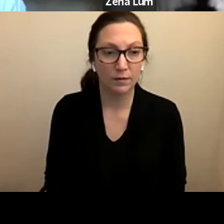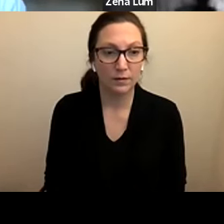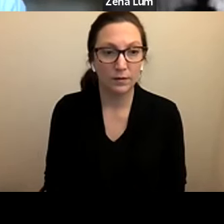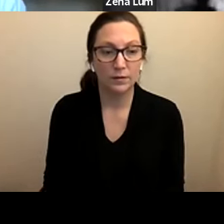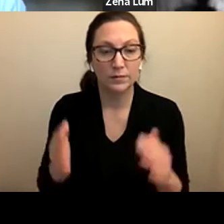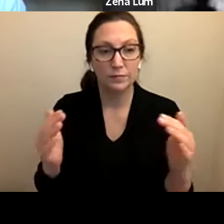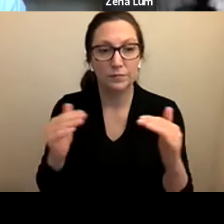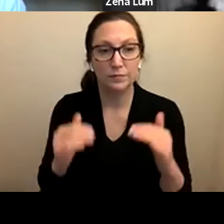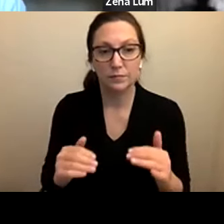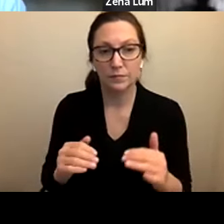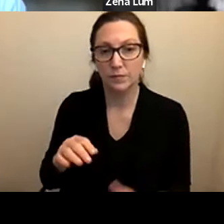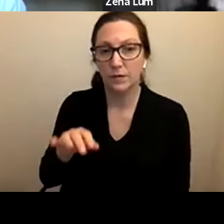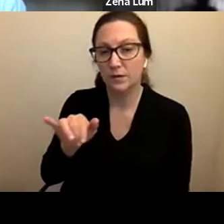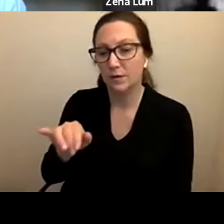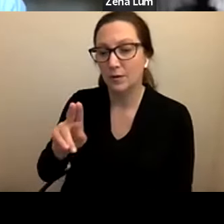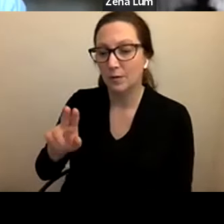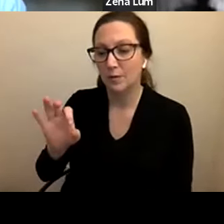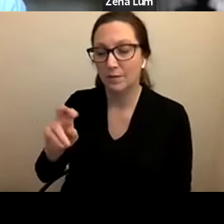Next speaker is Yufang Rong.